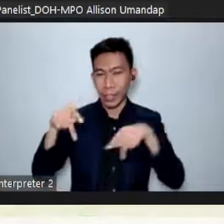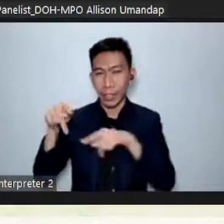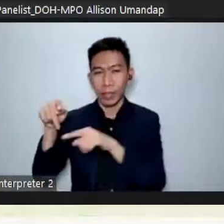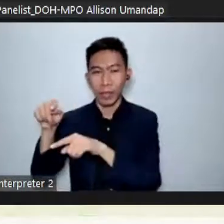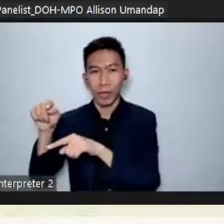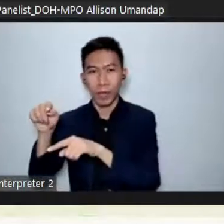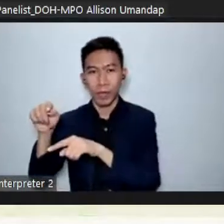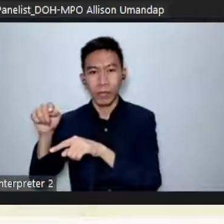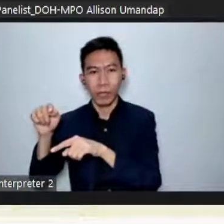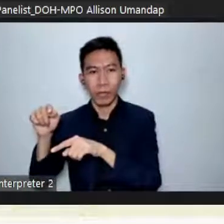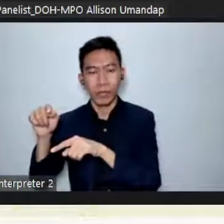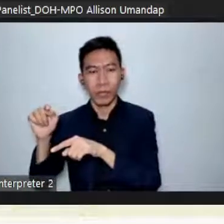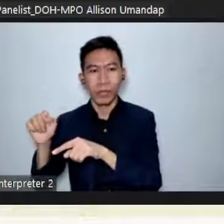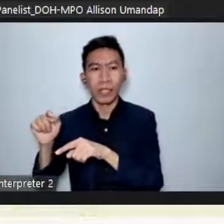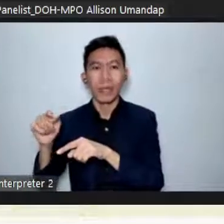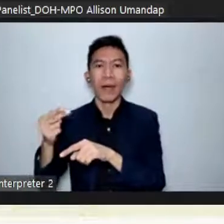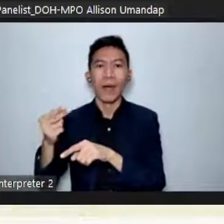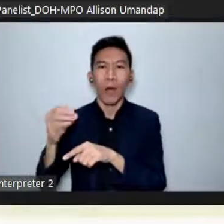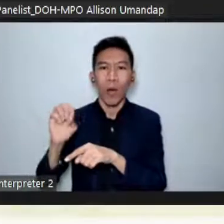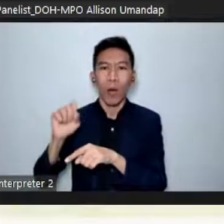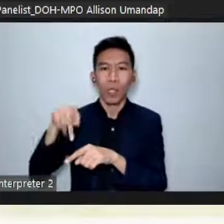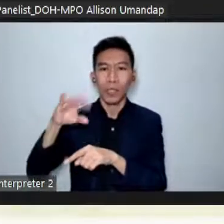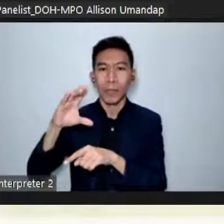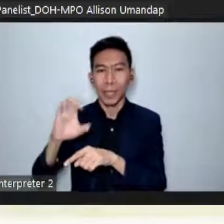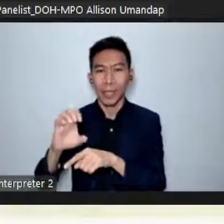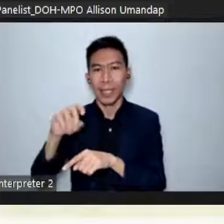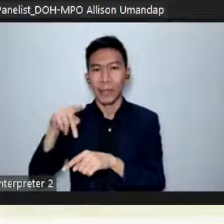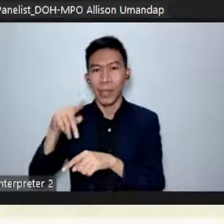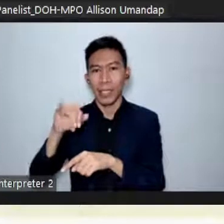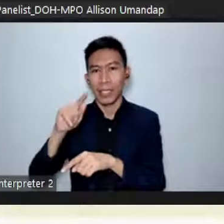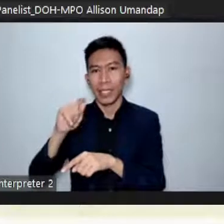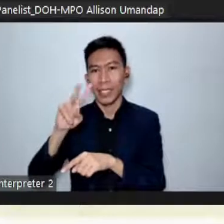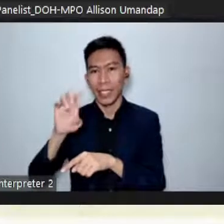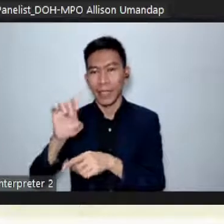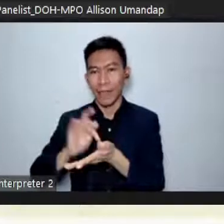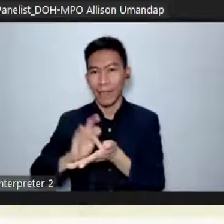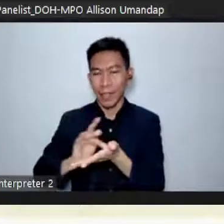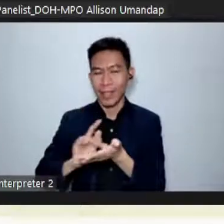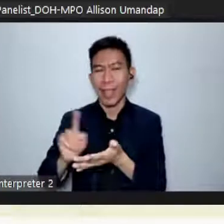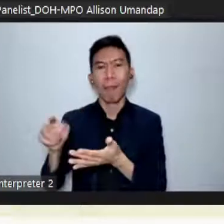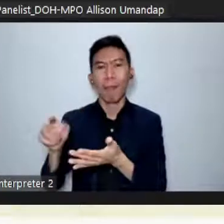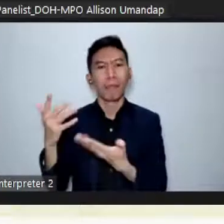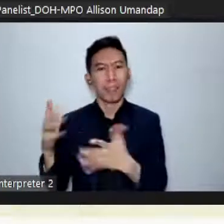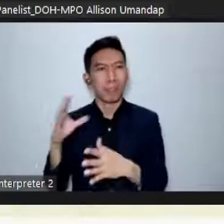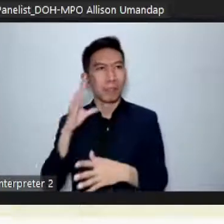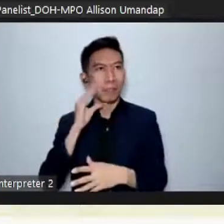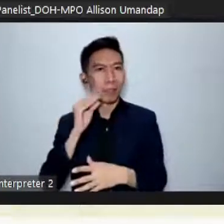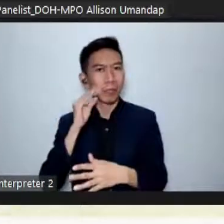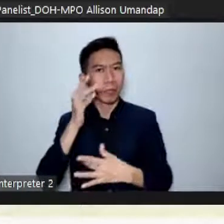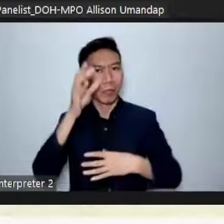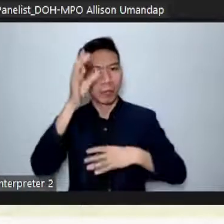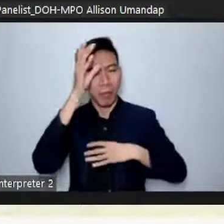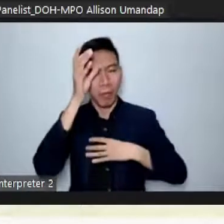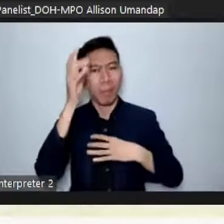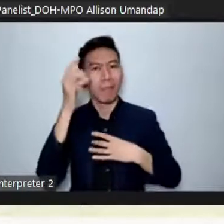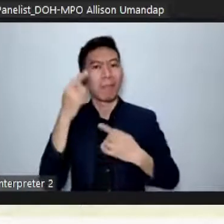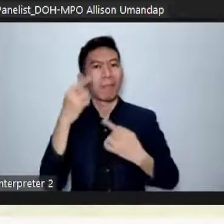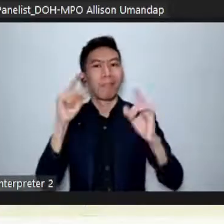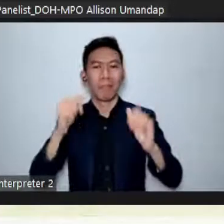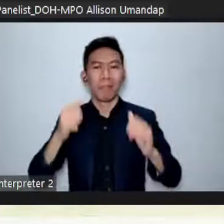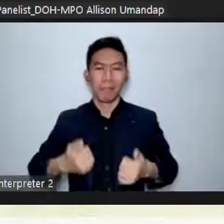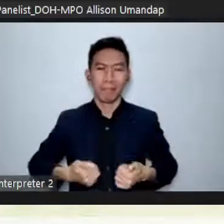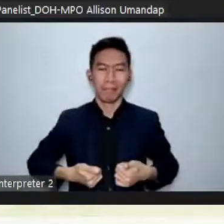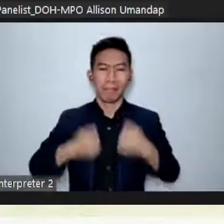and Palliative Medicine, representing cancer survivors. Being one of the ardent supporters